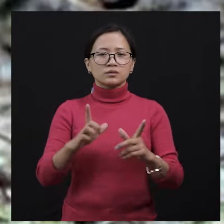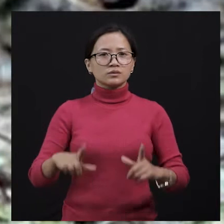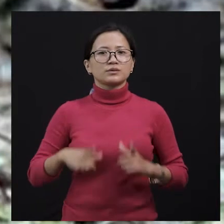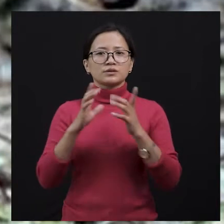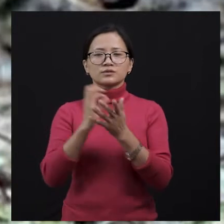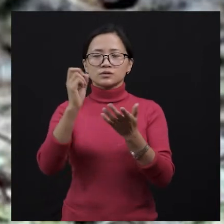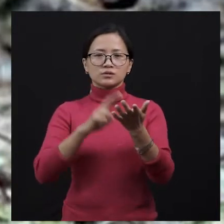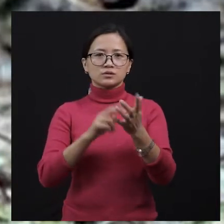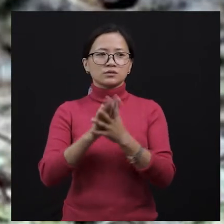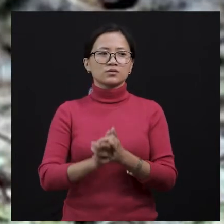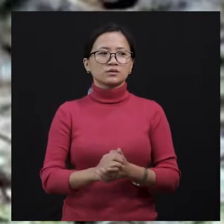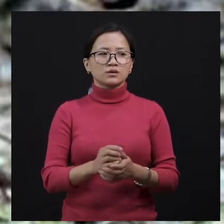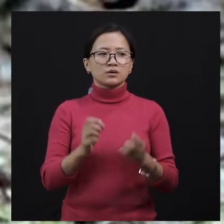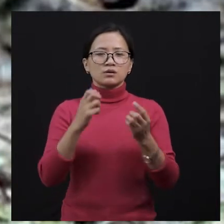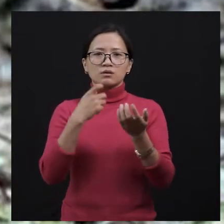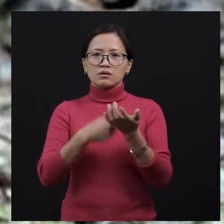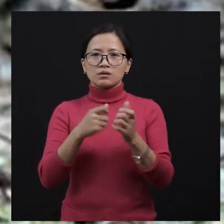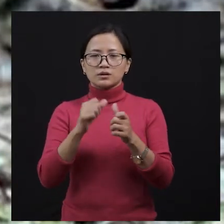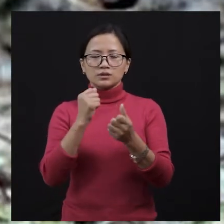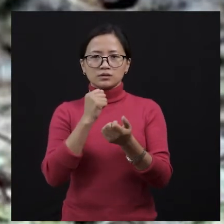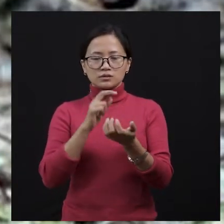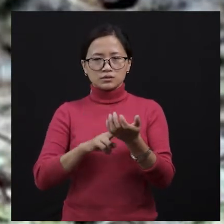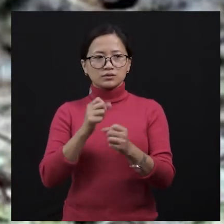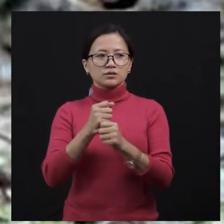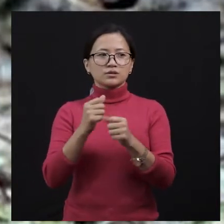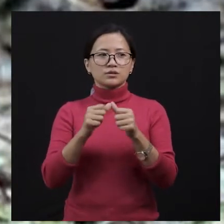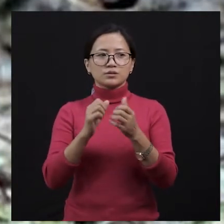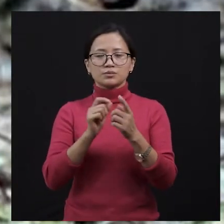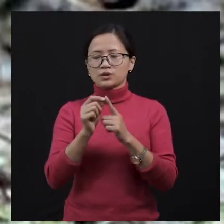discuss is Rangapahar Wildlife Sanctuary.